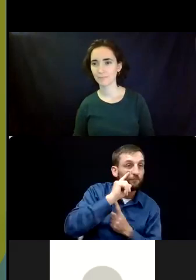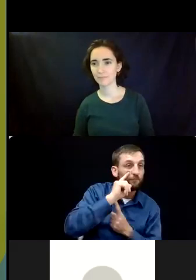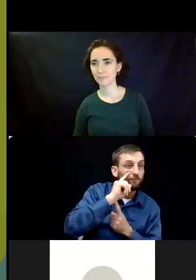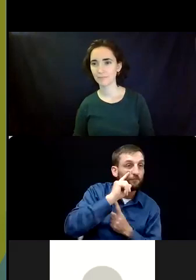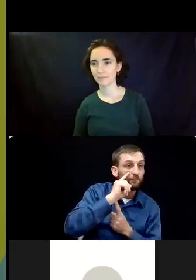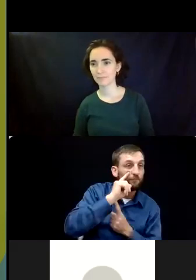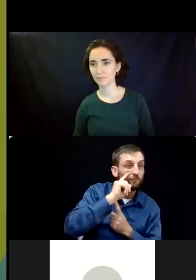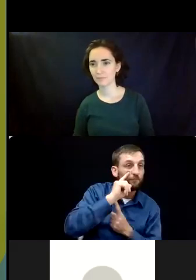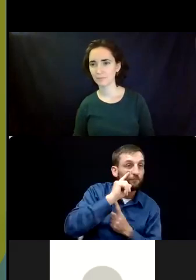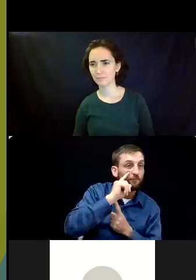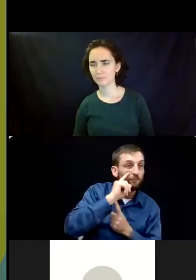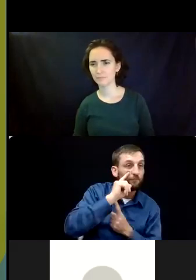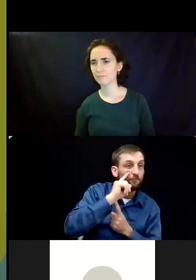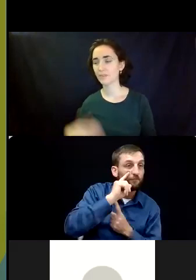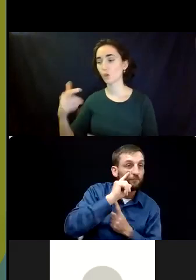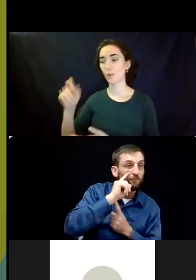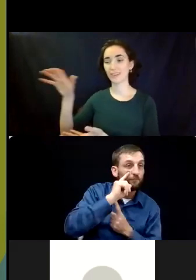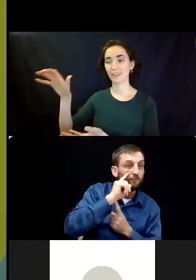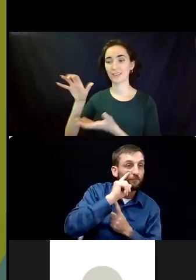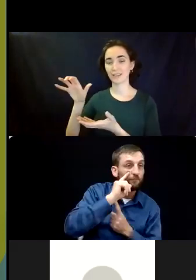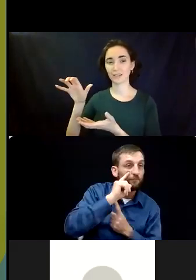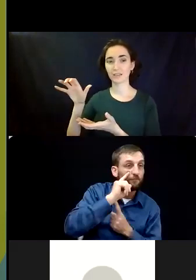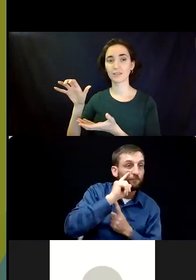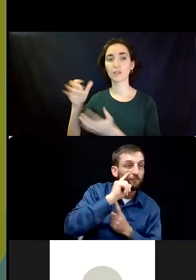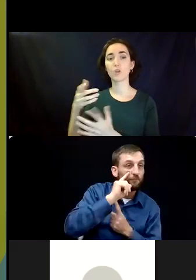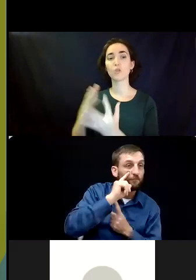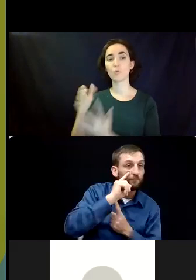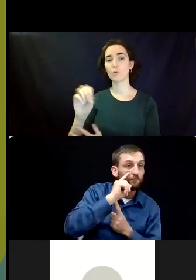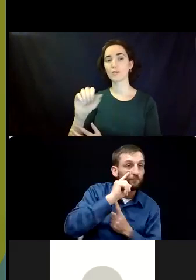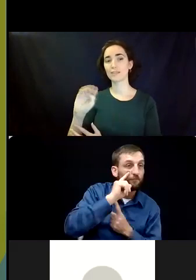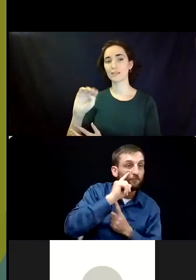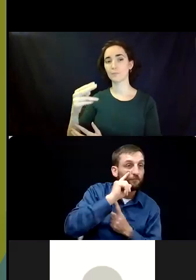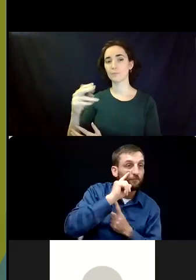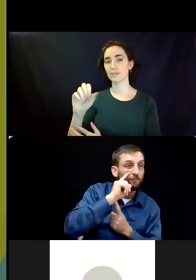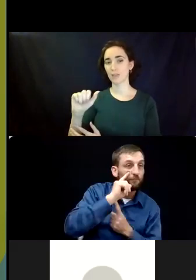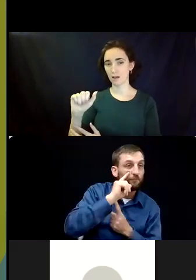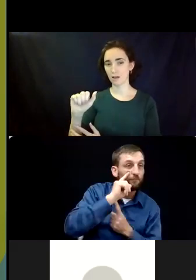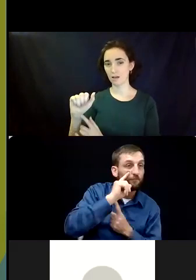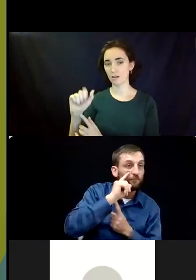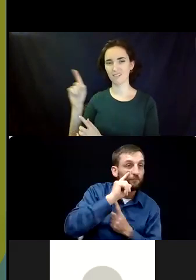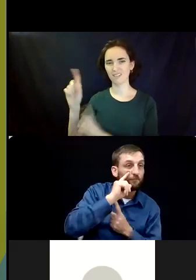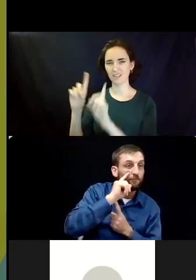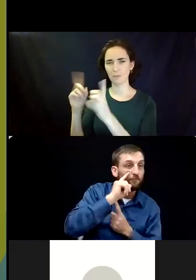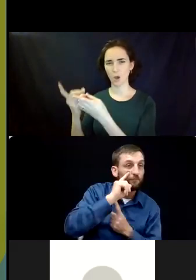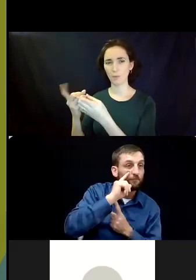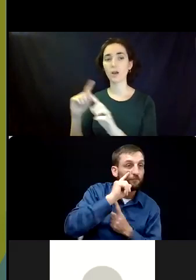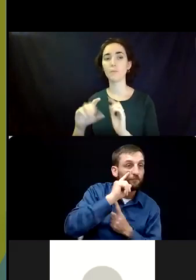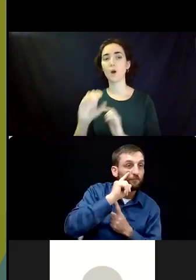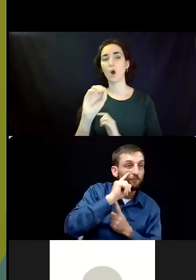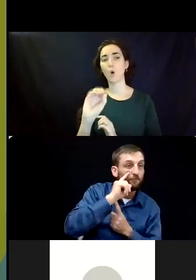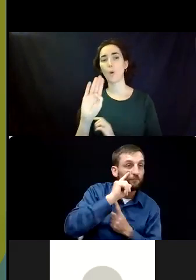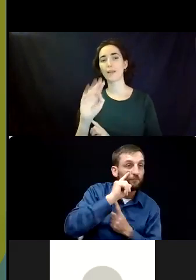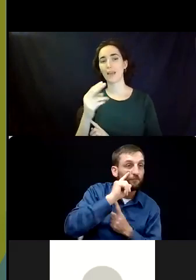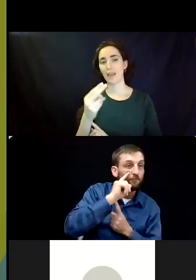behavioral health grant that was awarded through SAMHSA, the department, but OBH, several